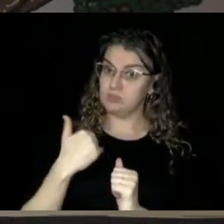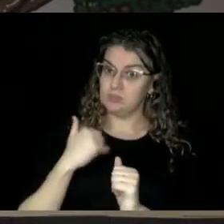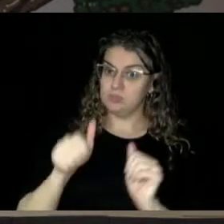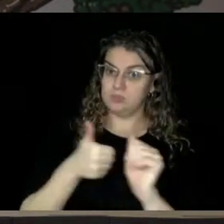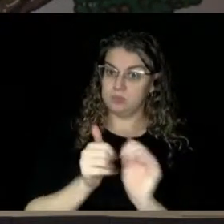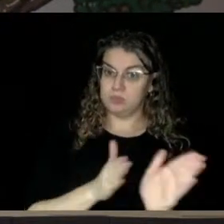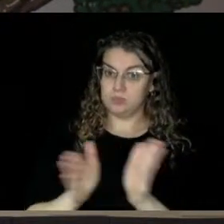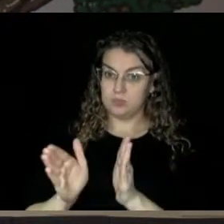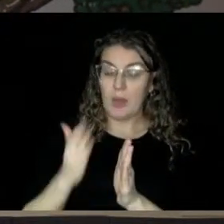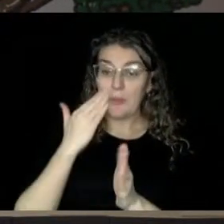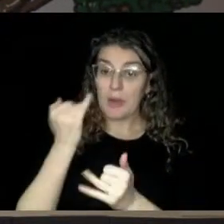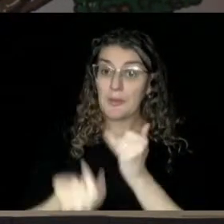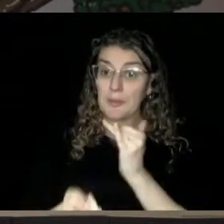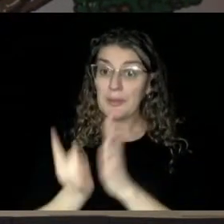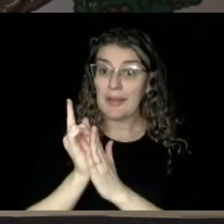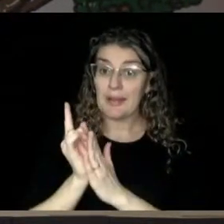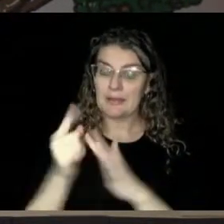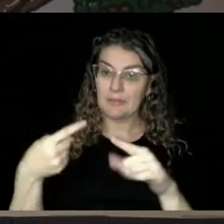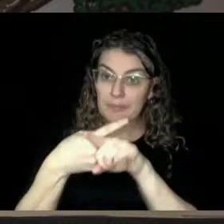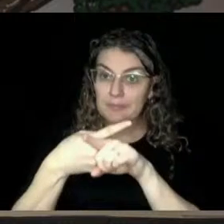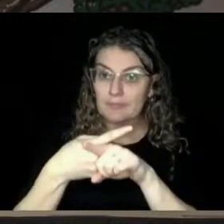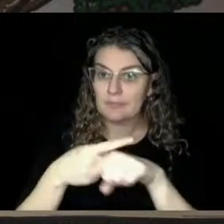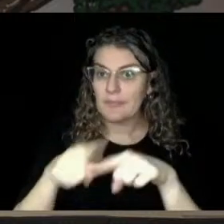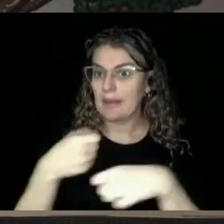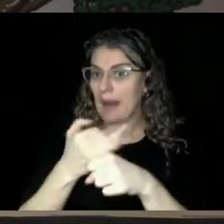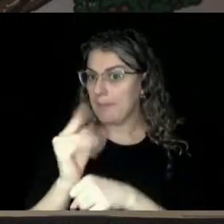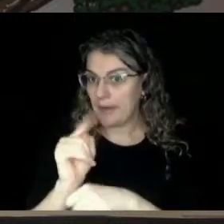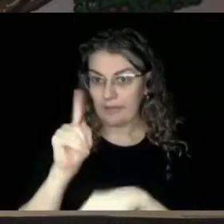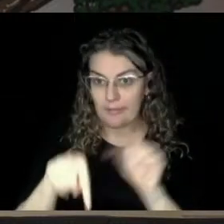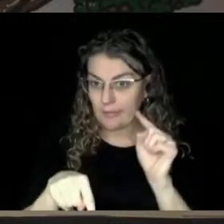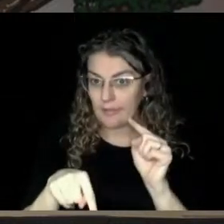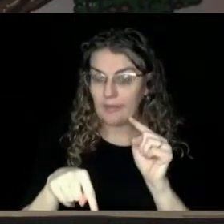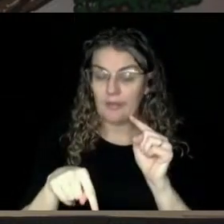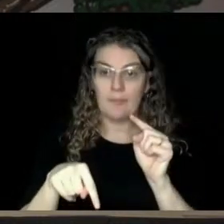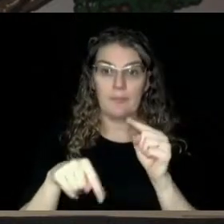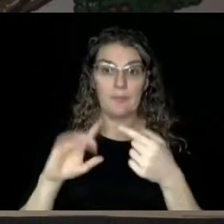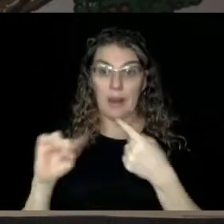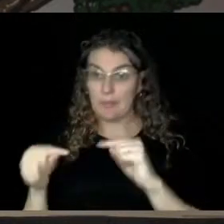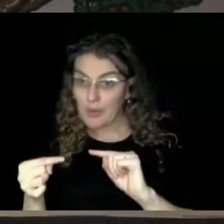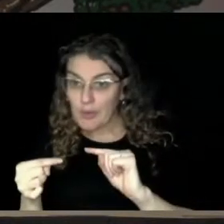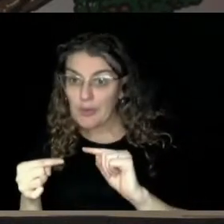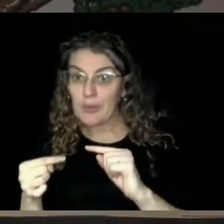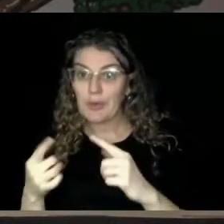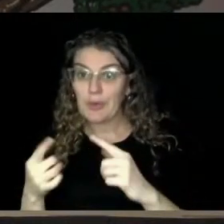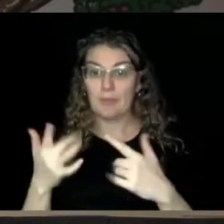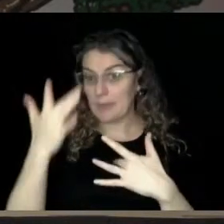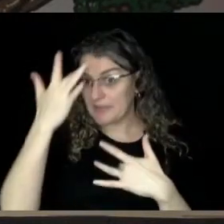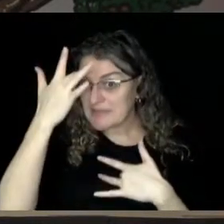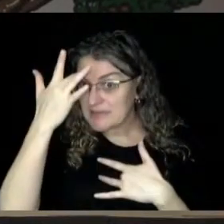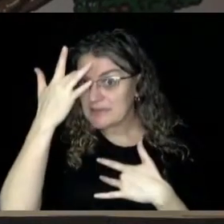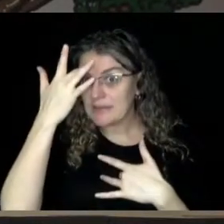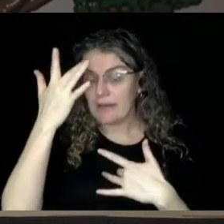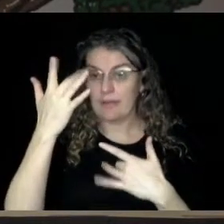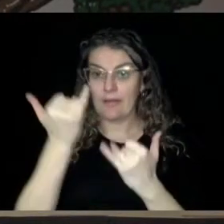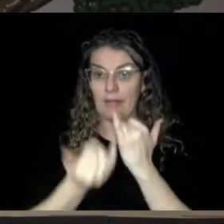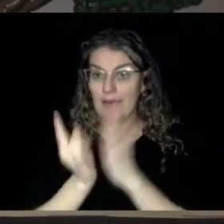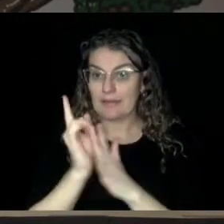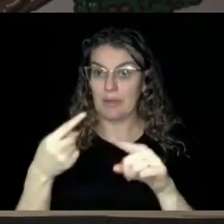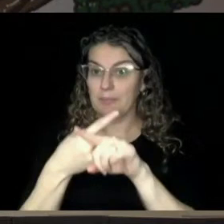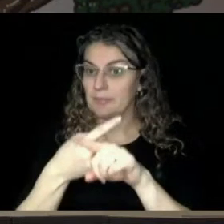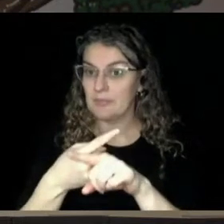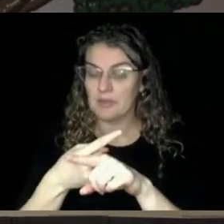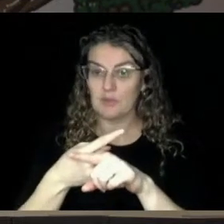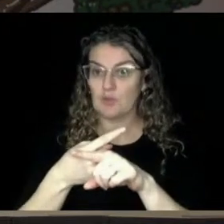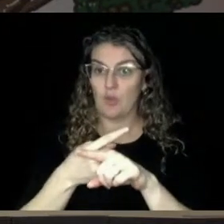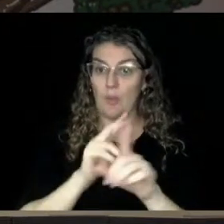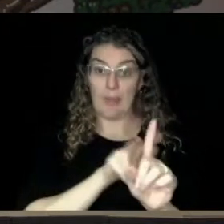have things come up. People get ill. They may get injured, or something else may come up that may make them unavailable